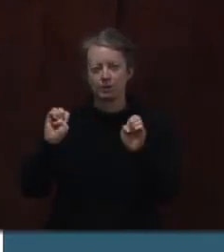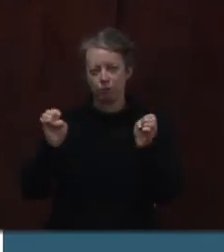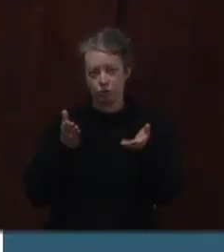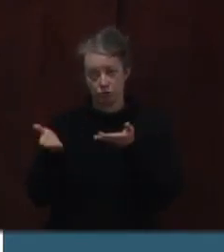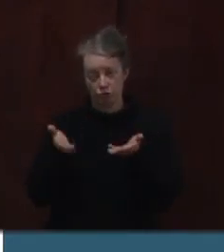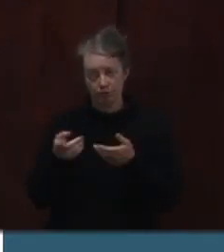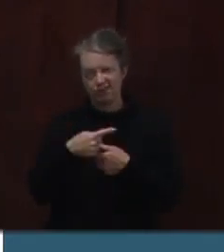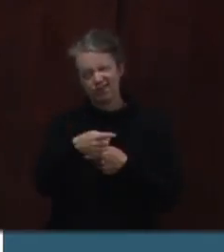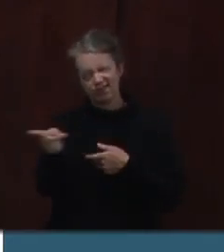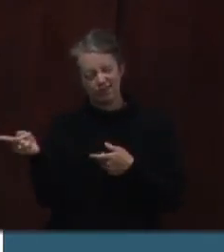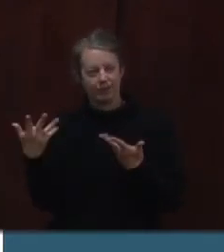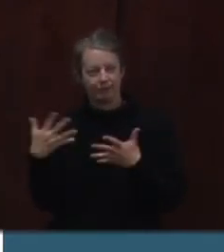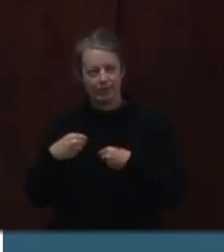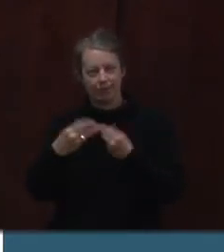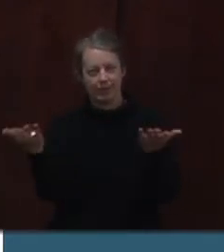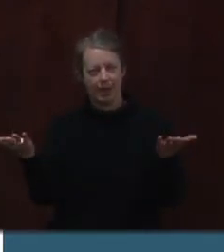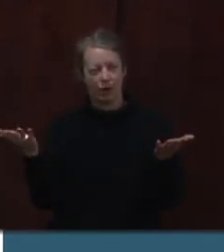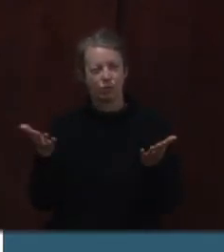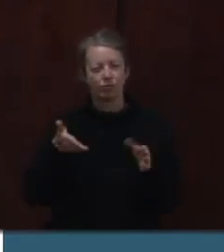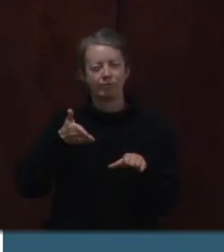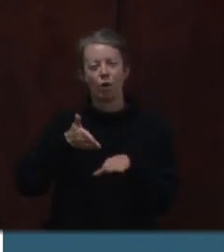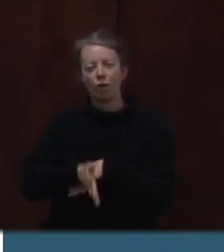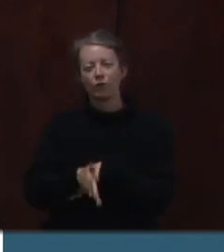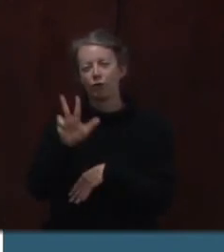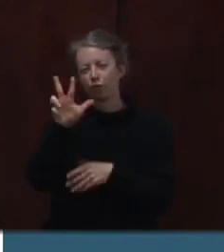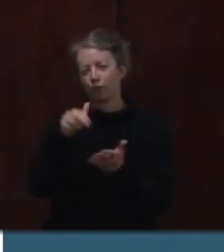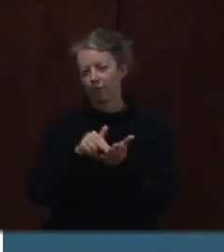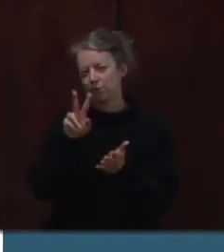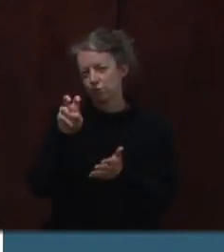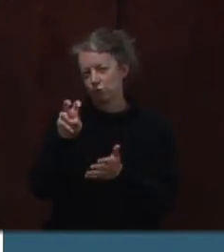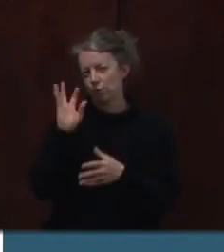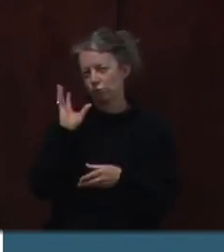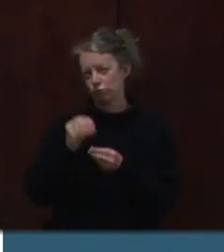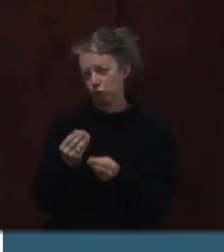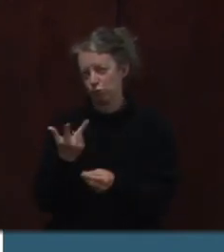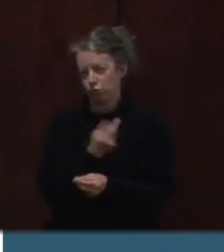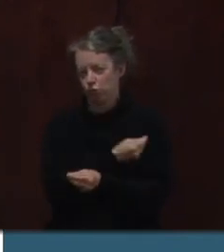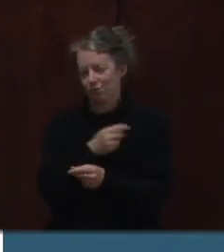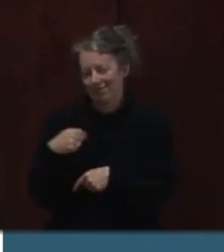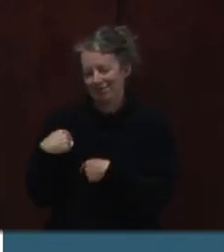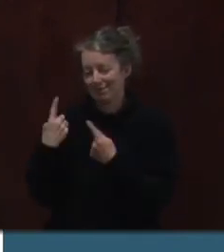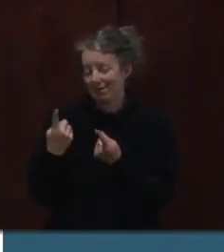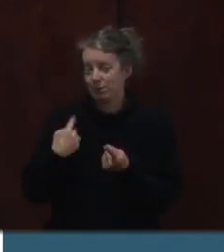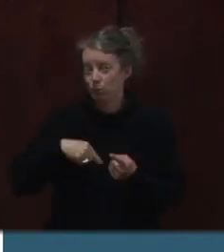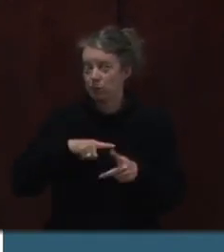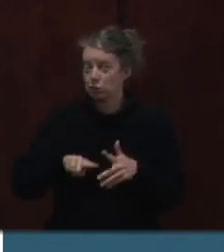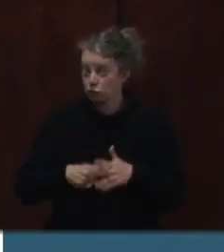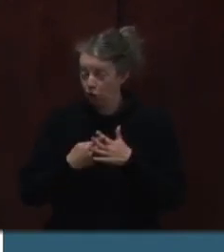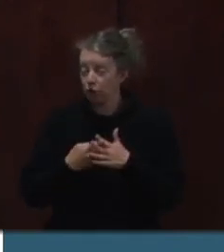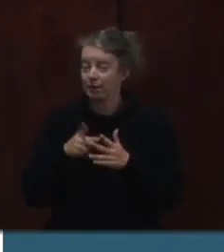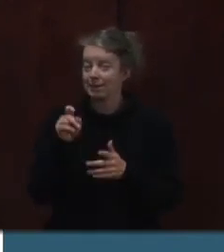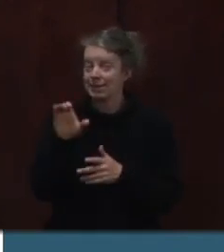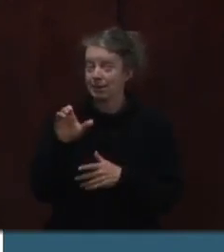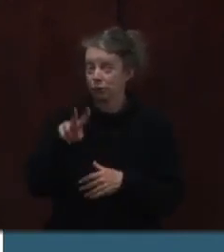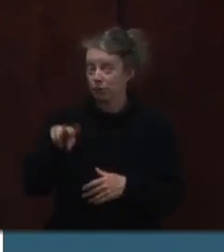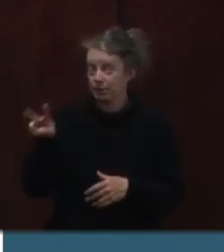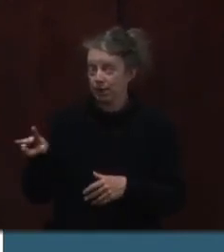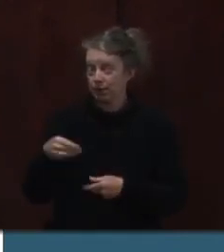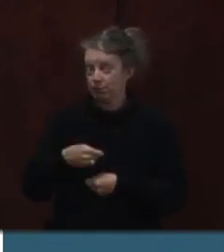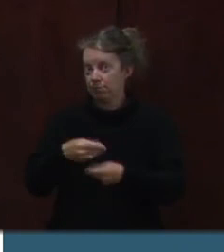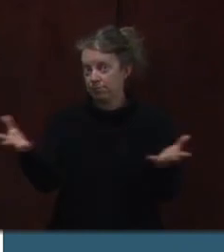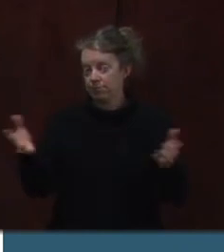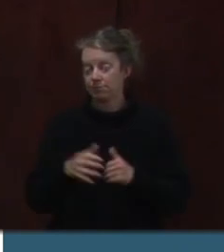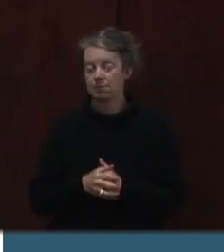Services have administered over 32,000 total doses since beginning our efforts on December 22nd, and